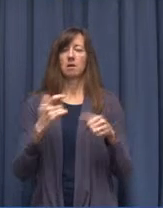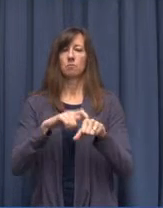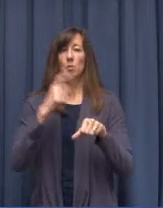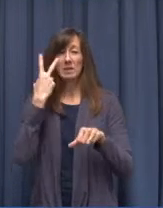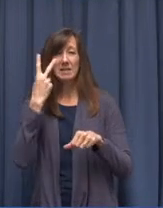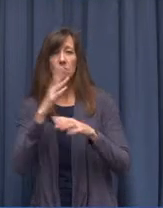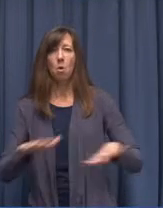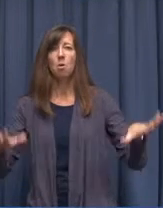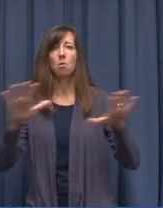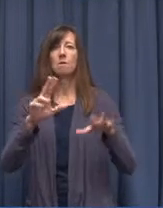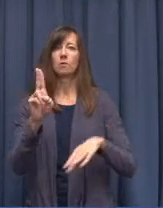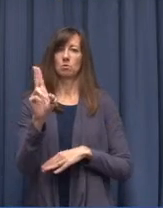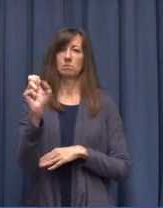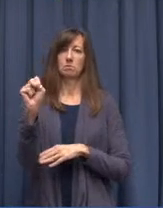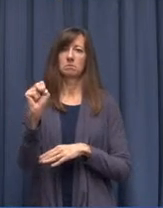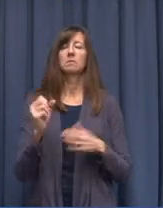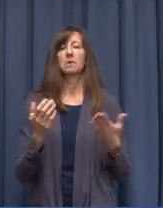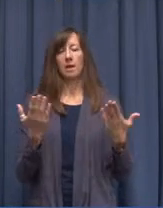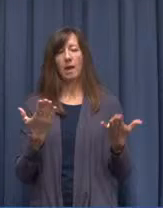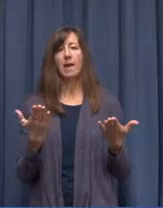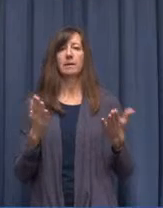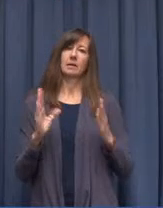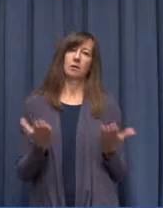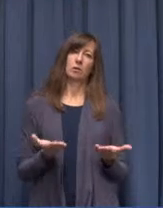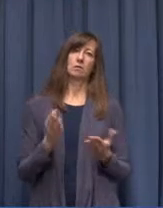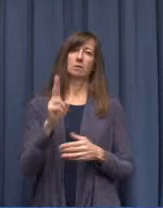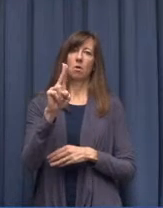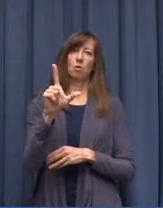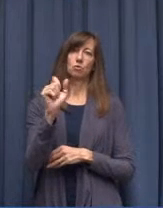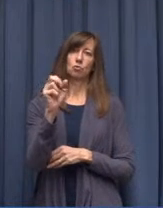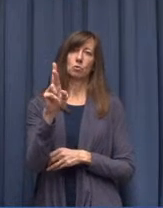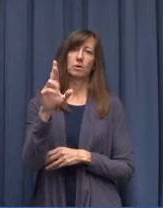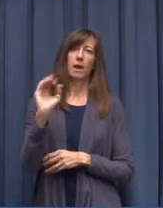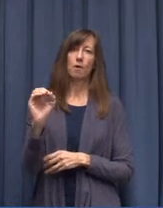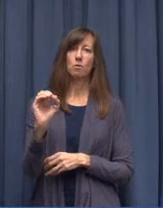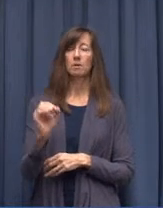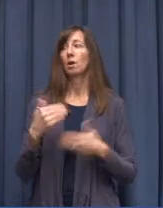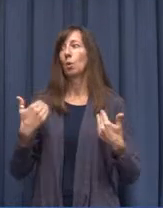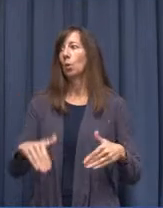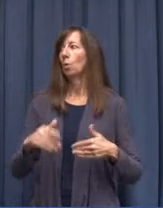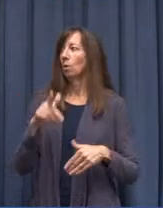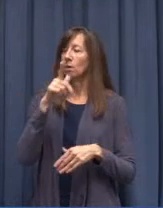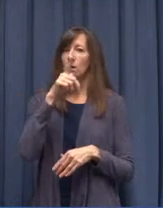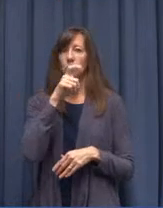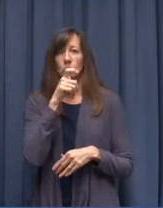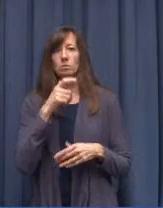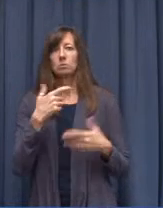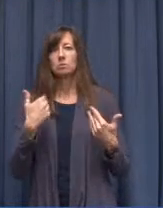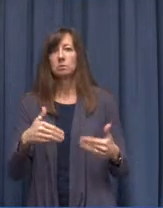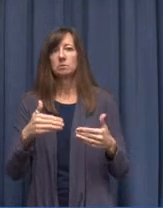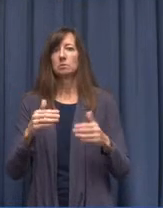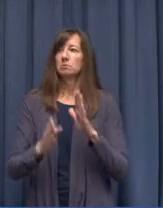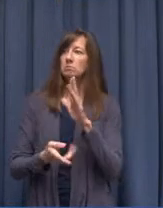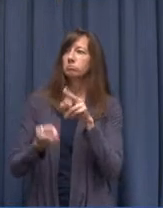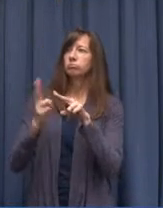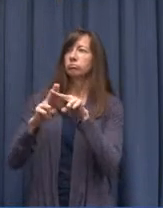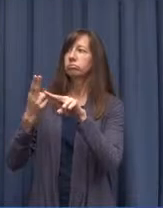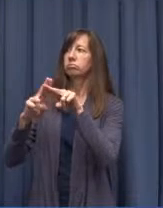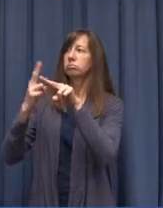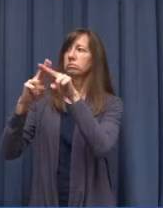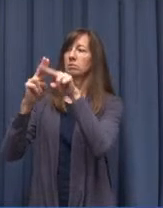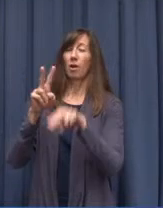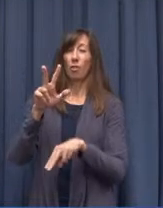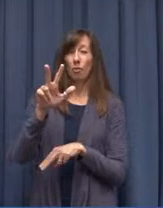at 337 is significant. Again, we haven't been that high for many, many months. But also what's even more significant